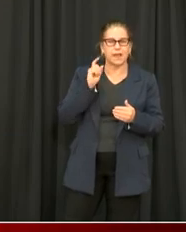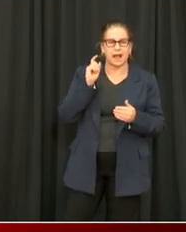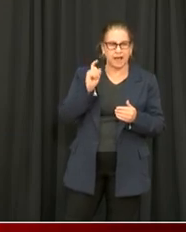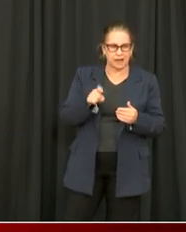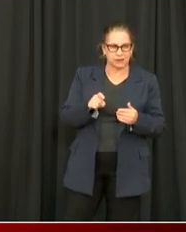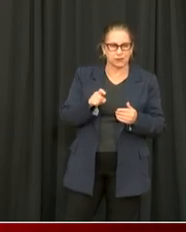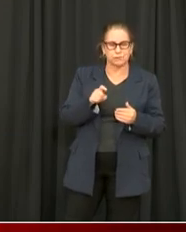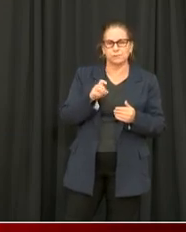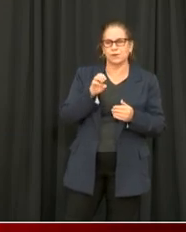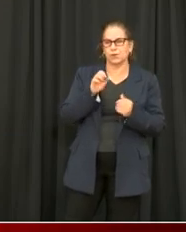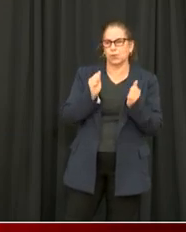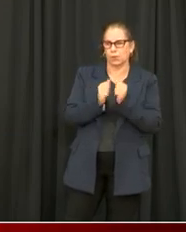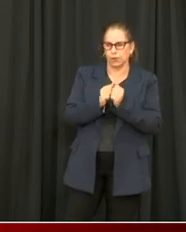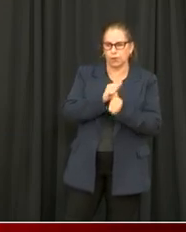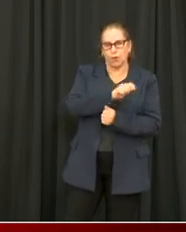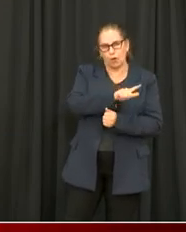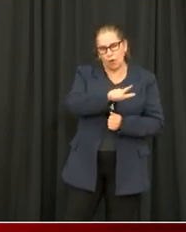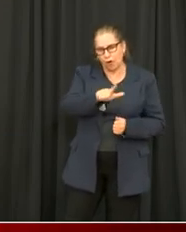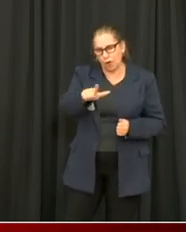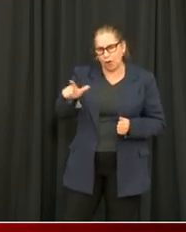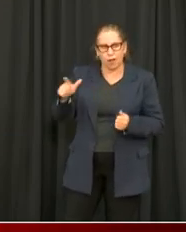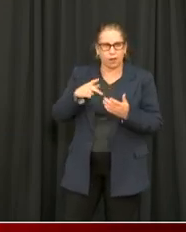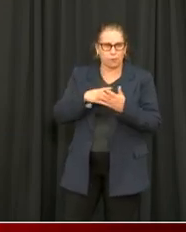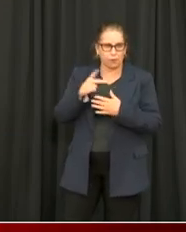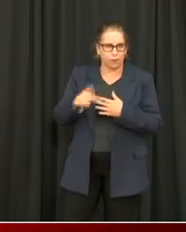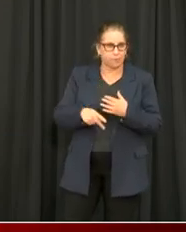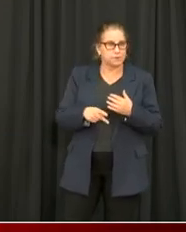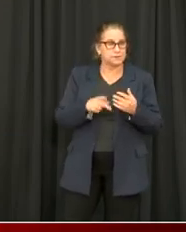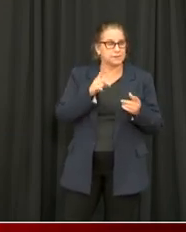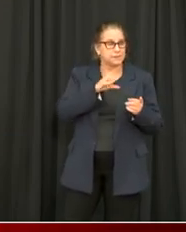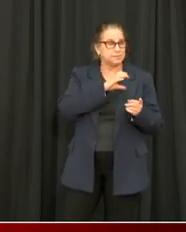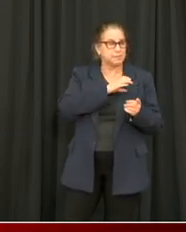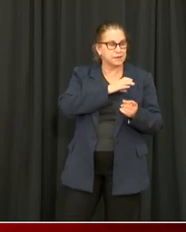program. And these are the programs that we